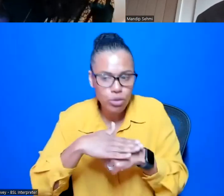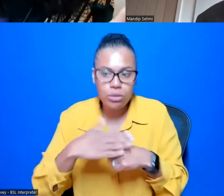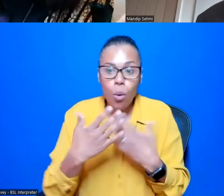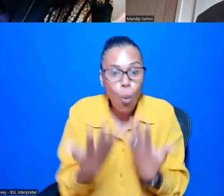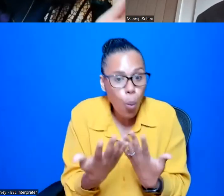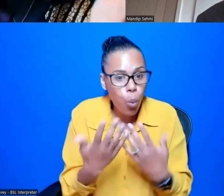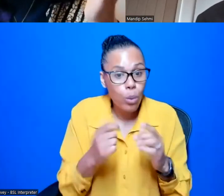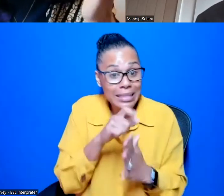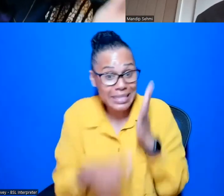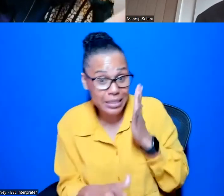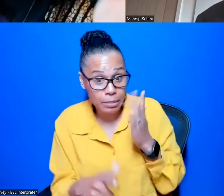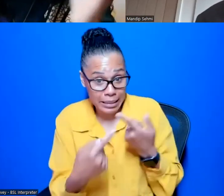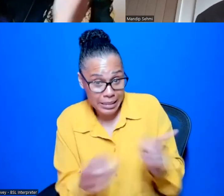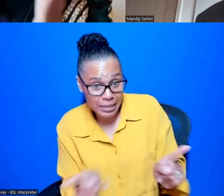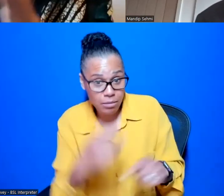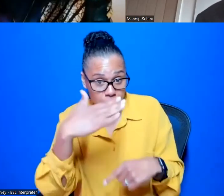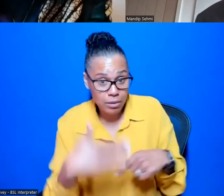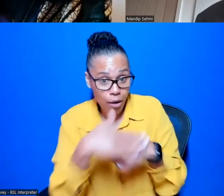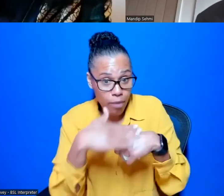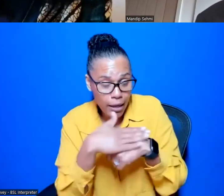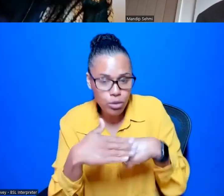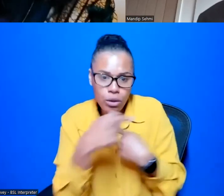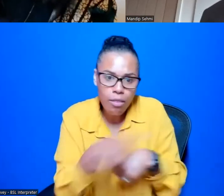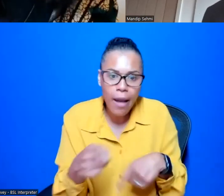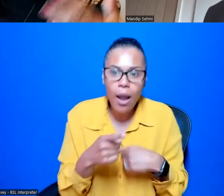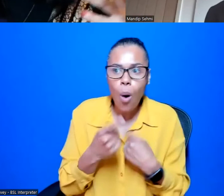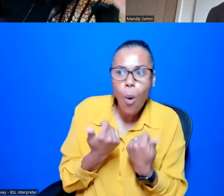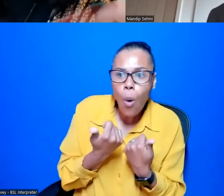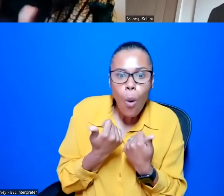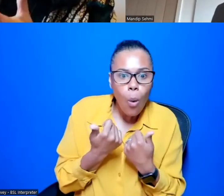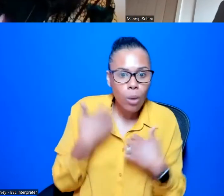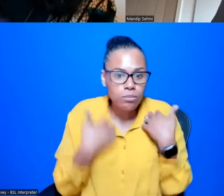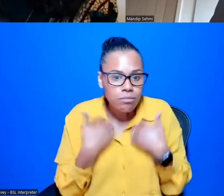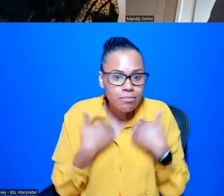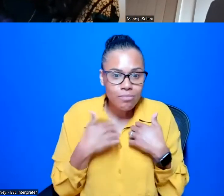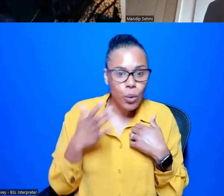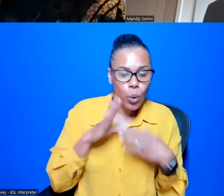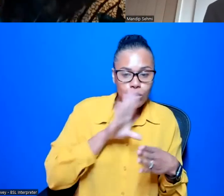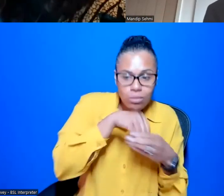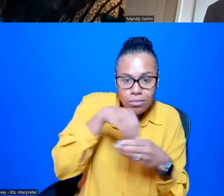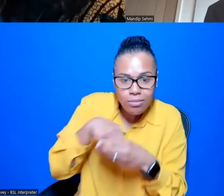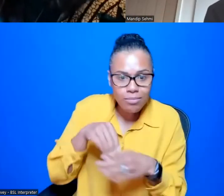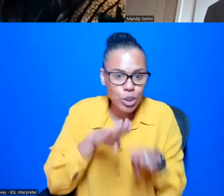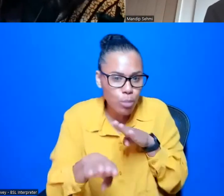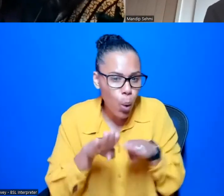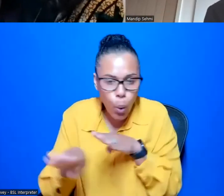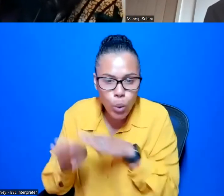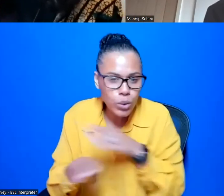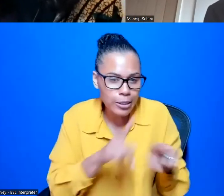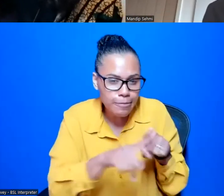want to progress through into the different talent pathways, especially in that kind of talent pathway to